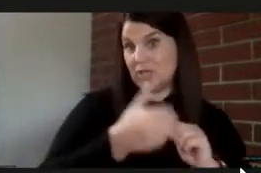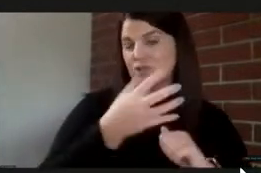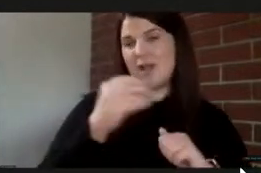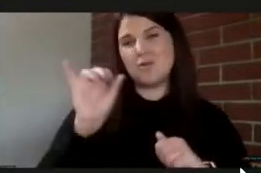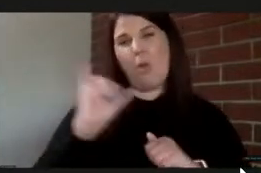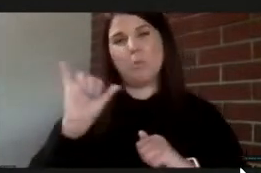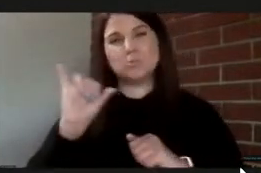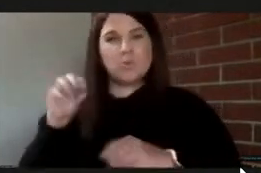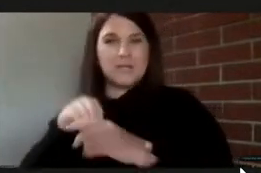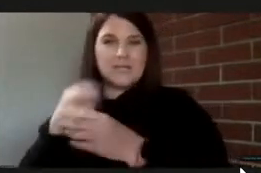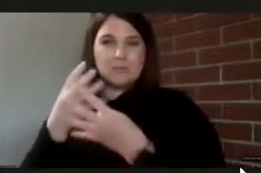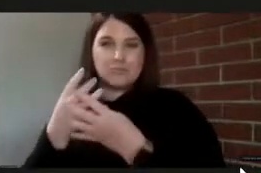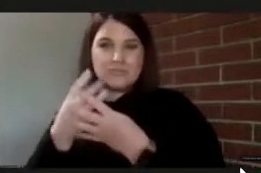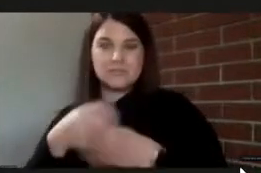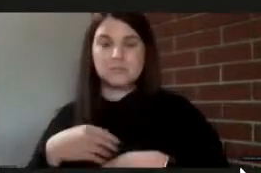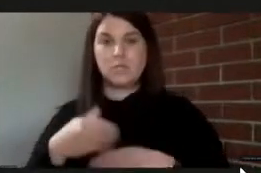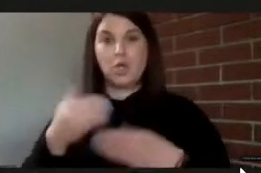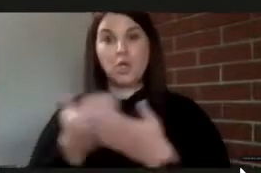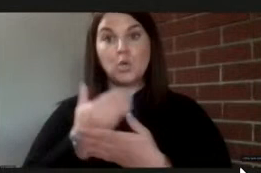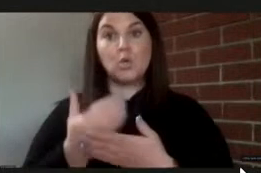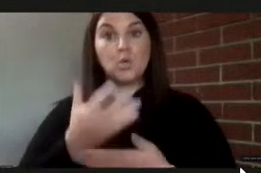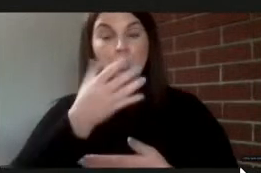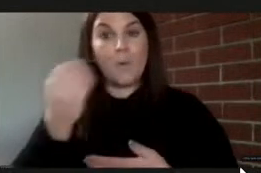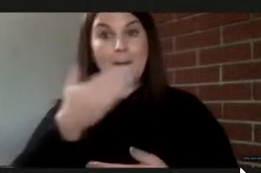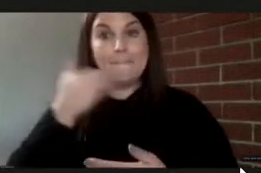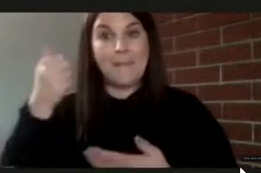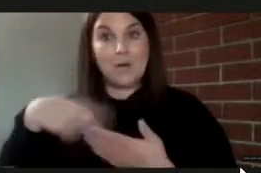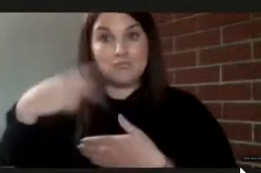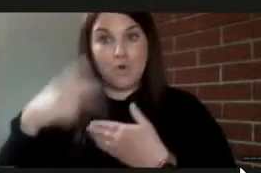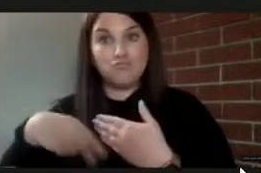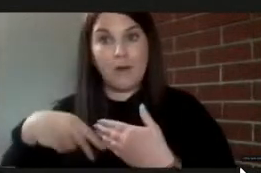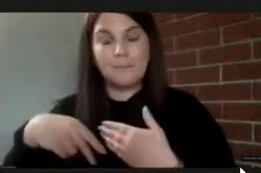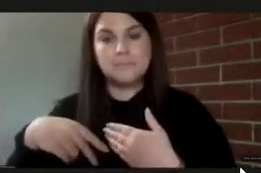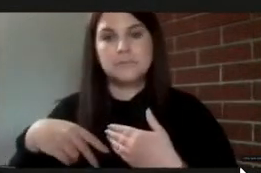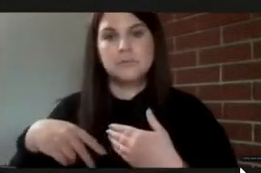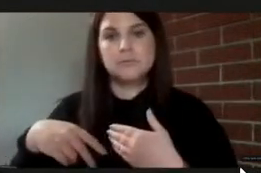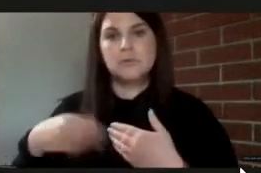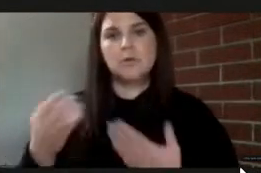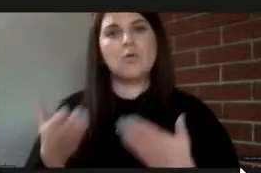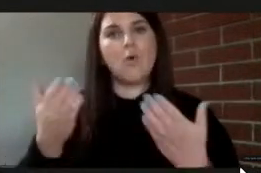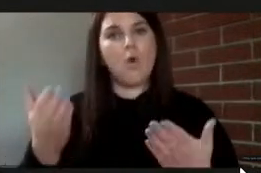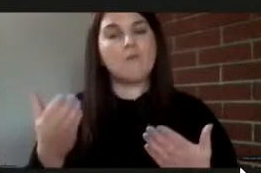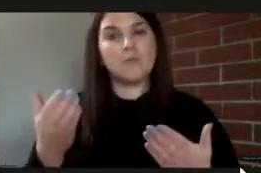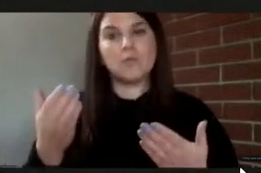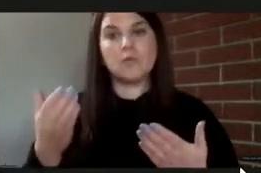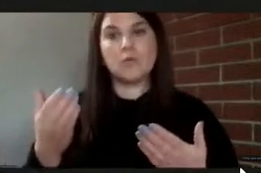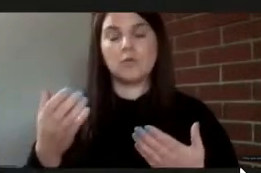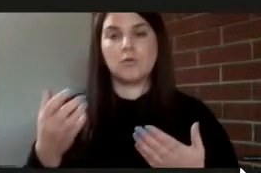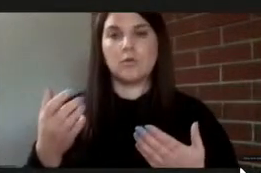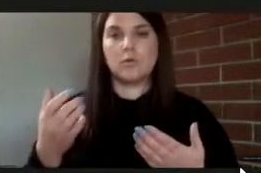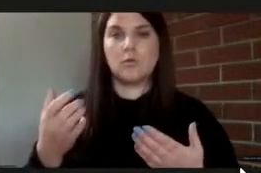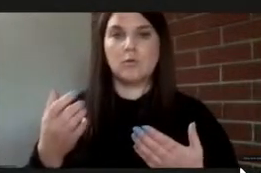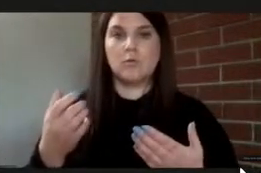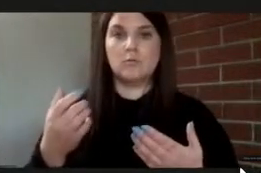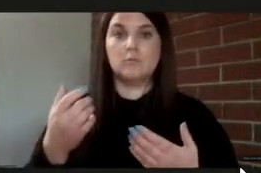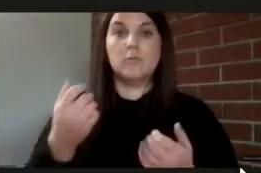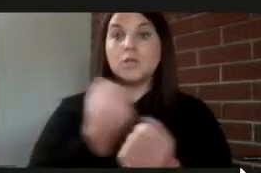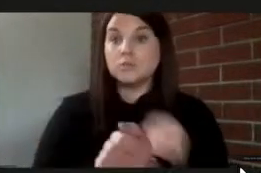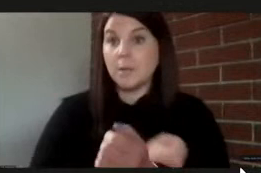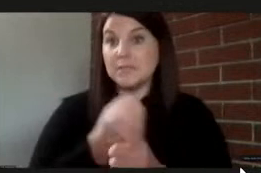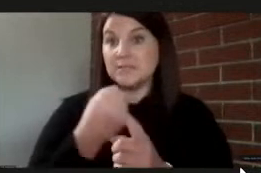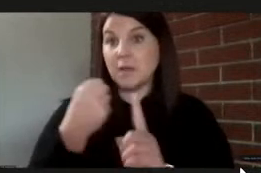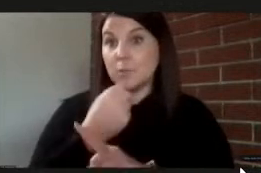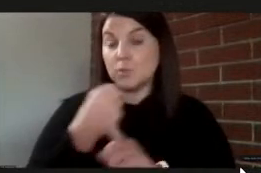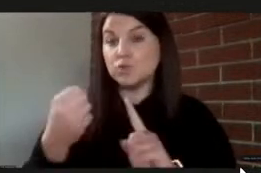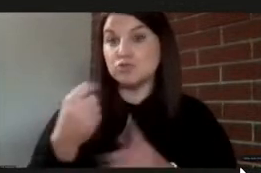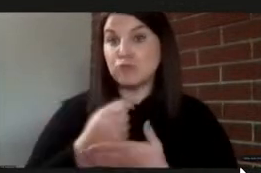bars, where new and better programs to offer, for instance, substance use treatment behind